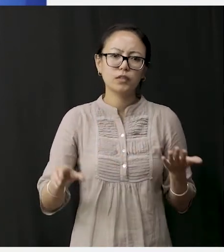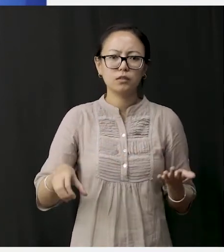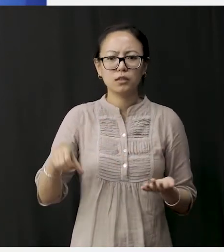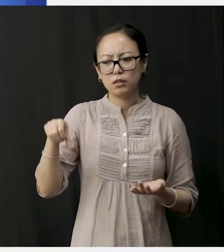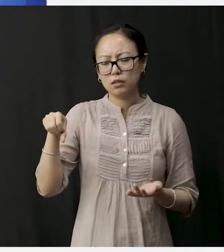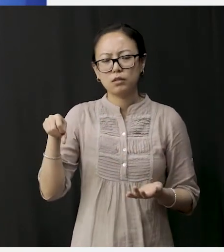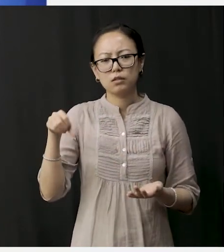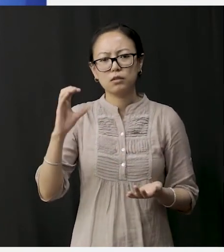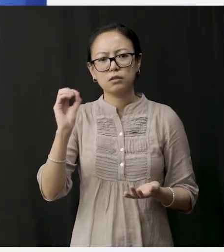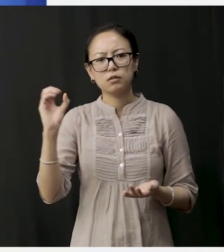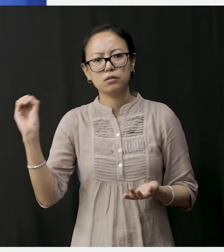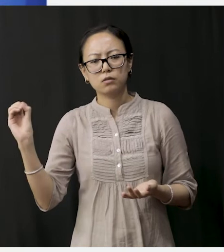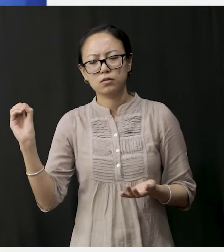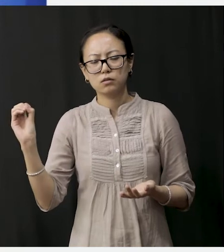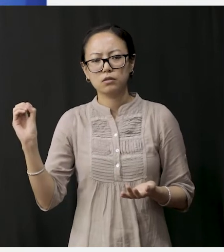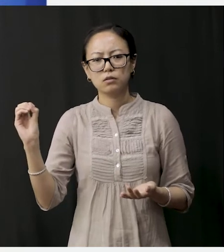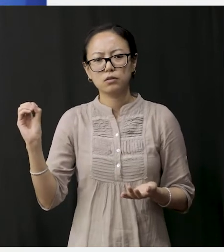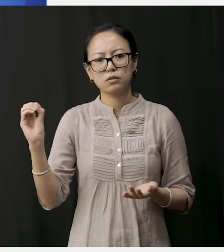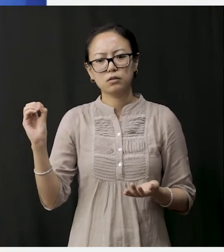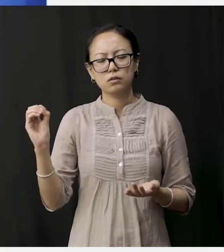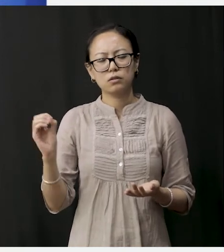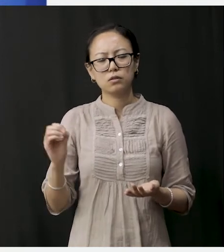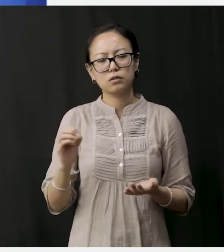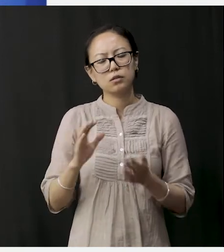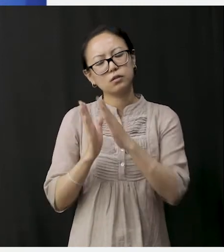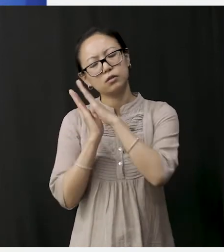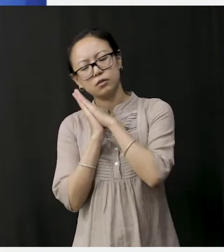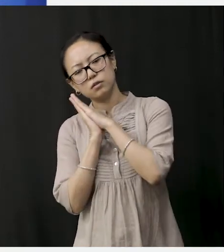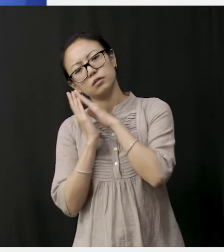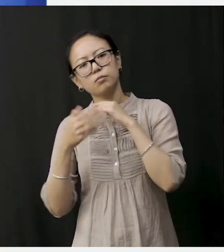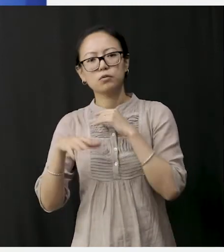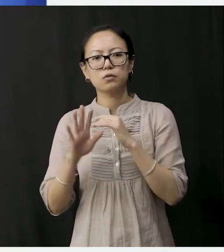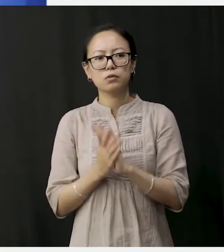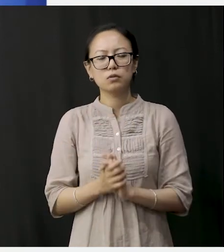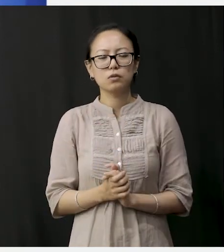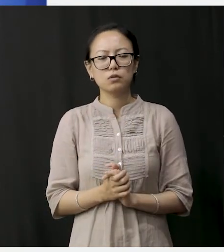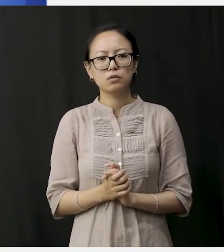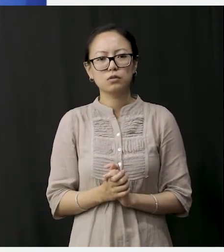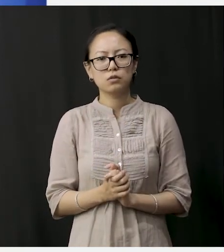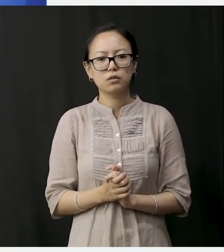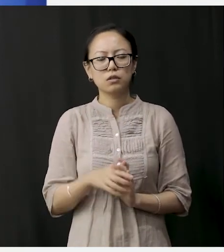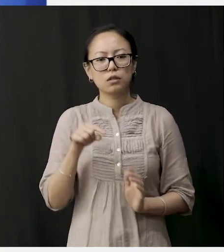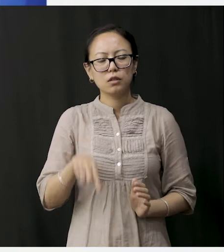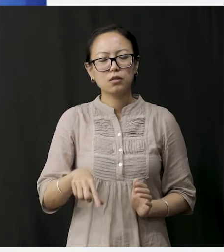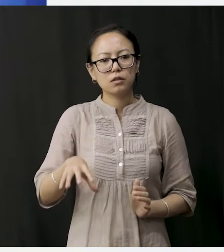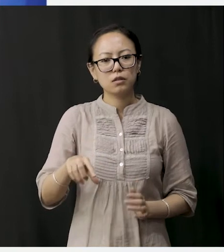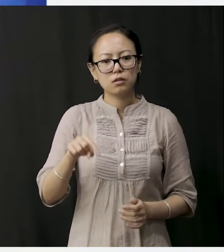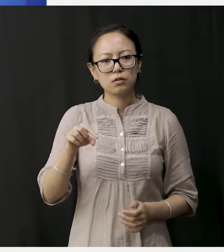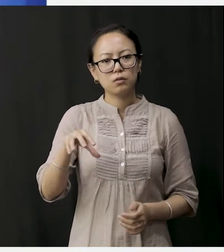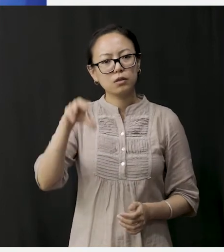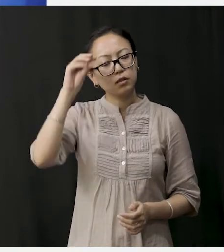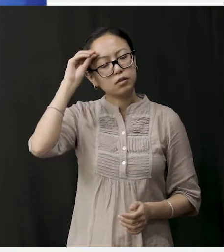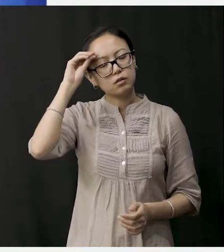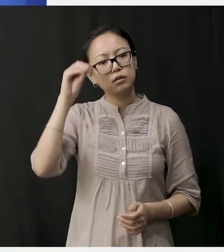sleep. Okay, now Aling had a very tiring day, right? So he finally went to sleep. Now what have we learned from this lesson,